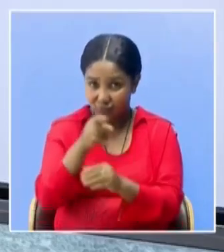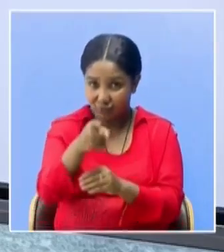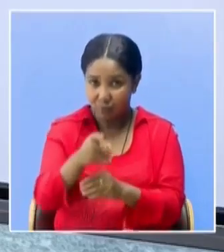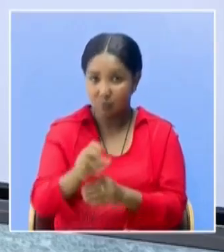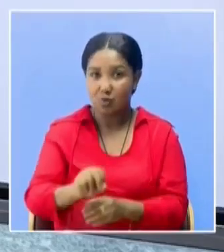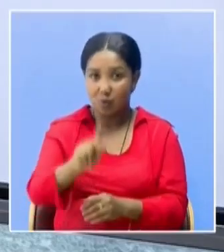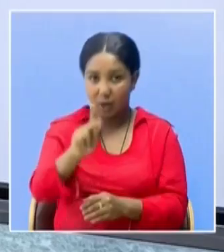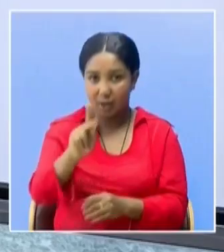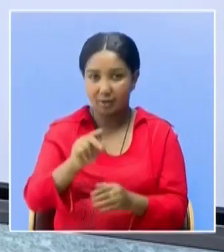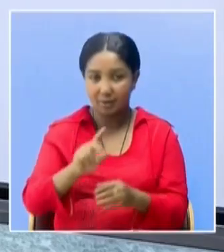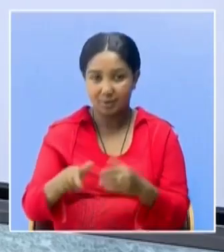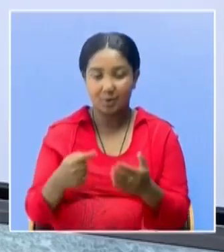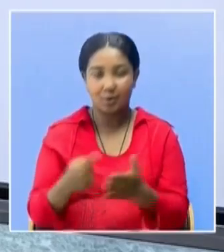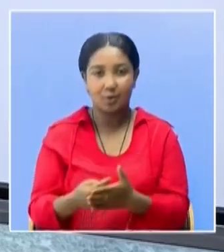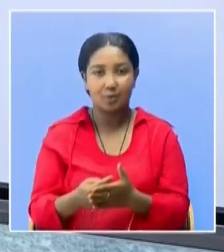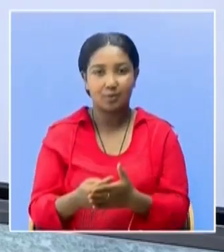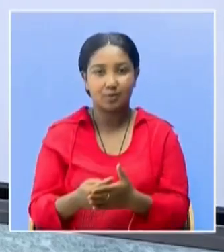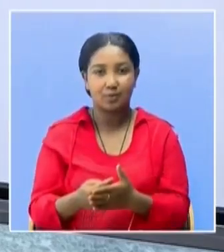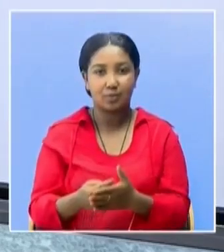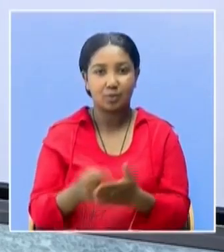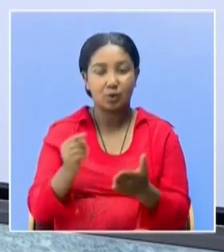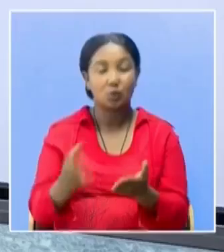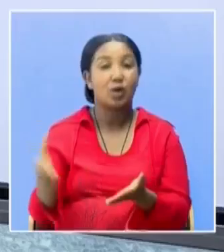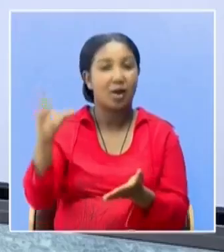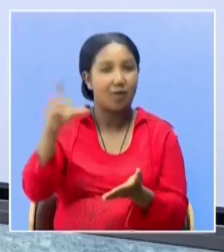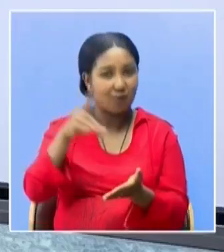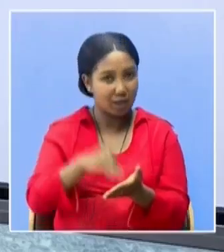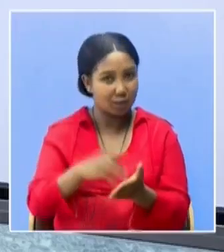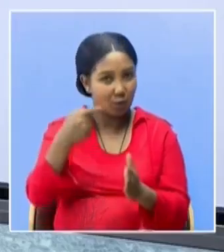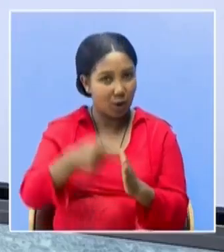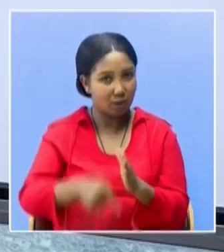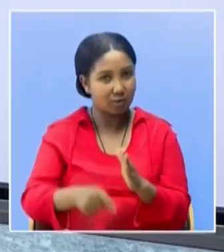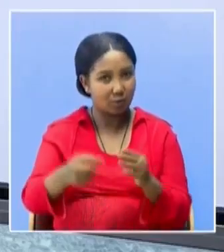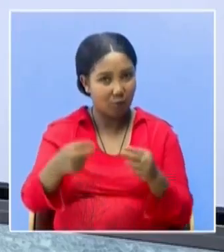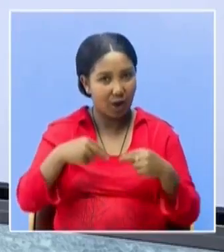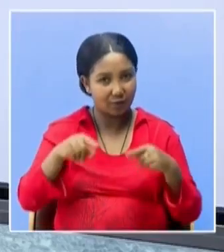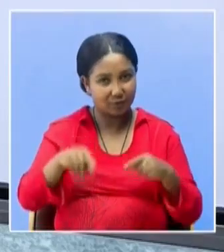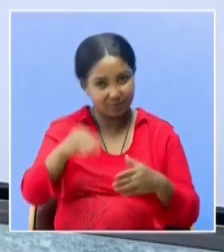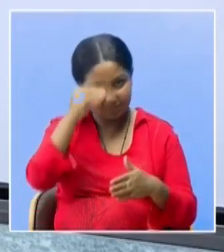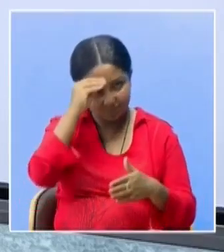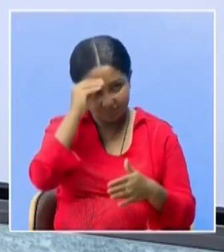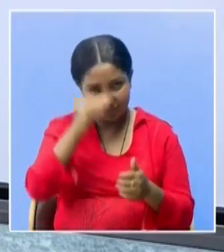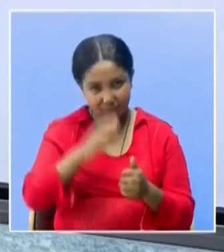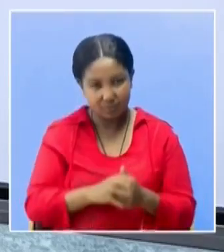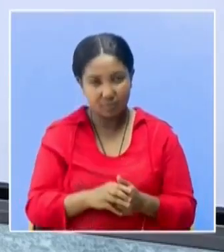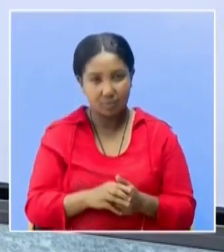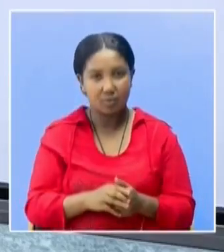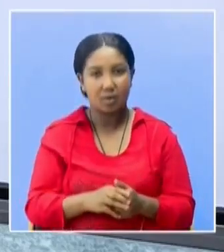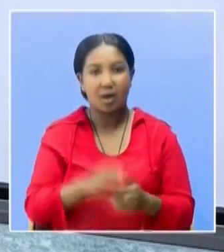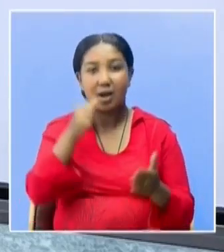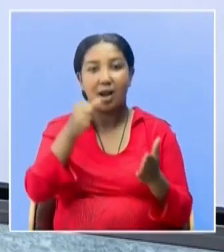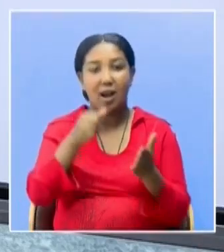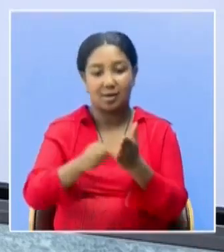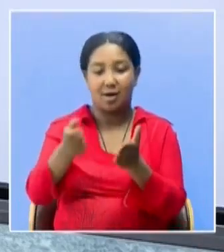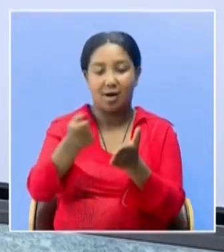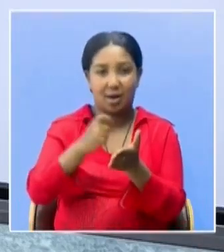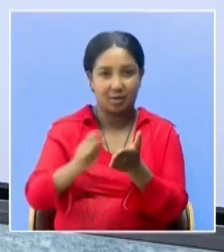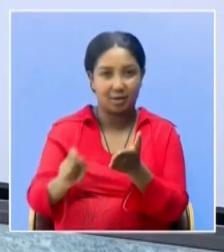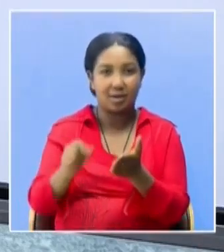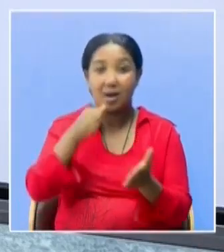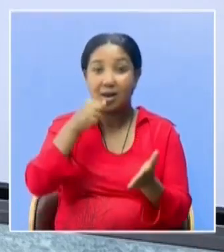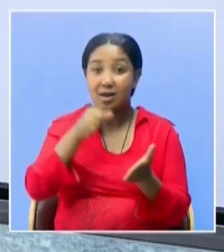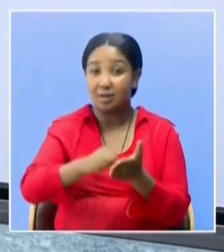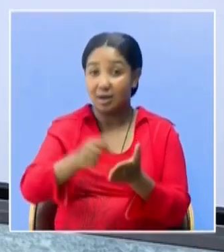So to revise what we have seen so far about letter writing.